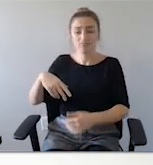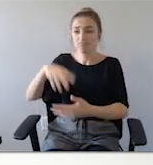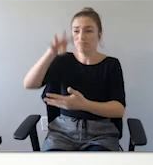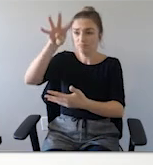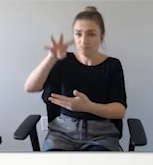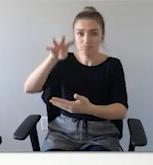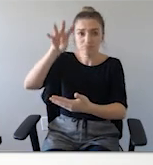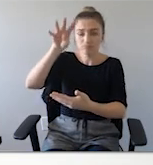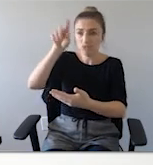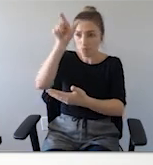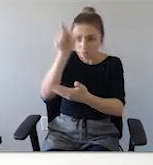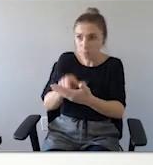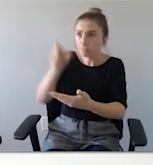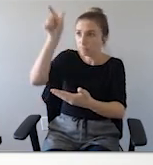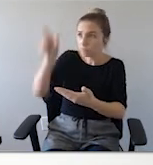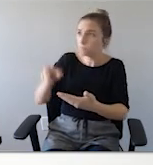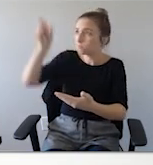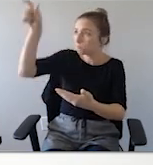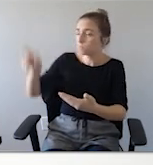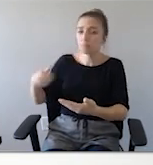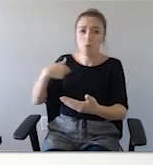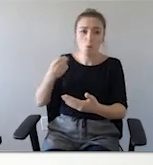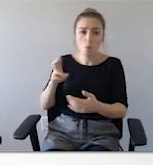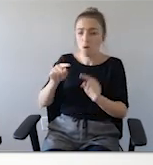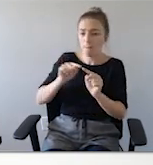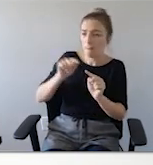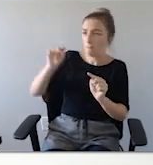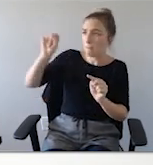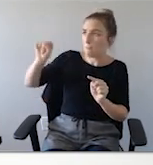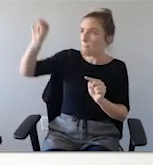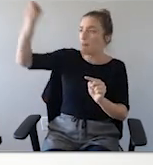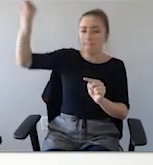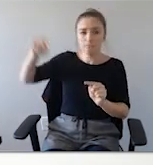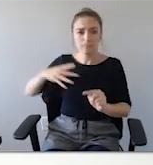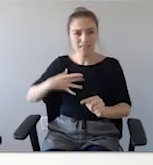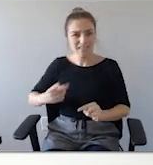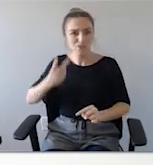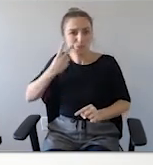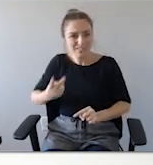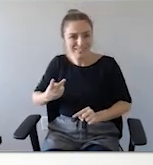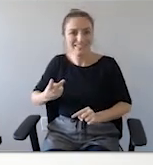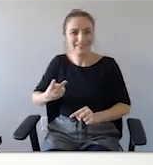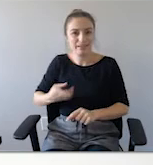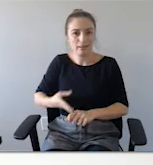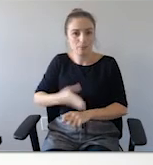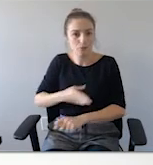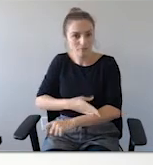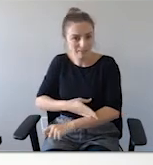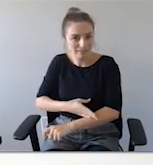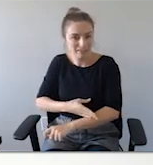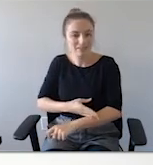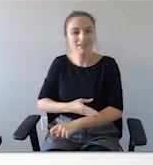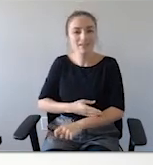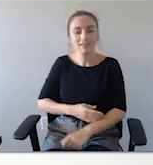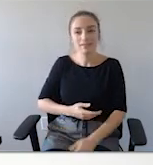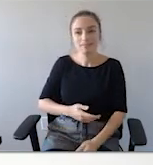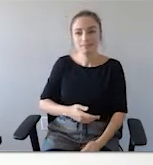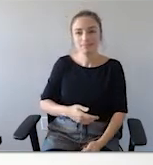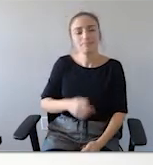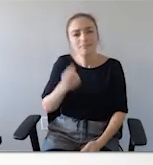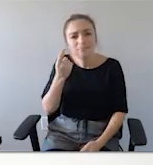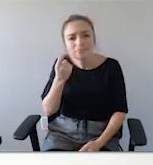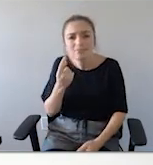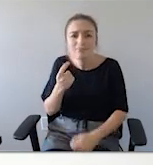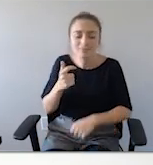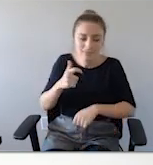going up. And that's why I like graphs, because I don't have a lot of time to pore over data. But I can take a couple